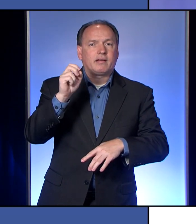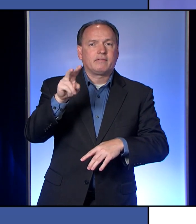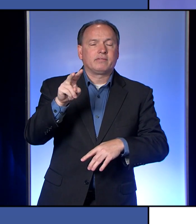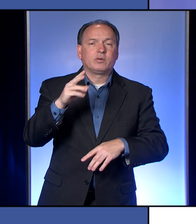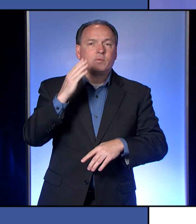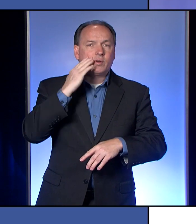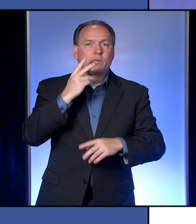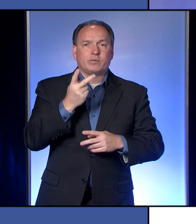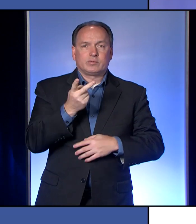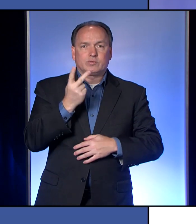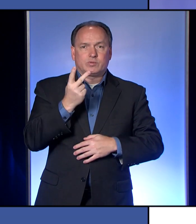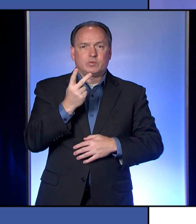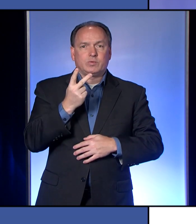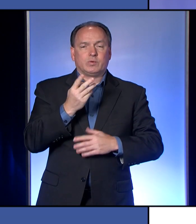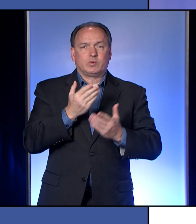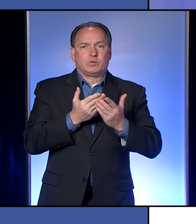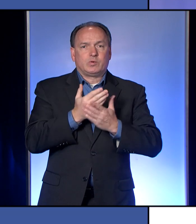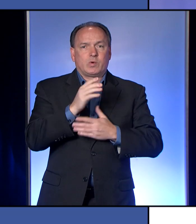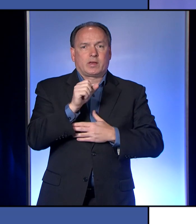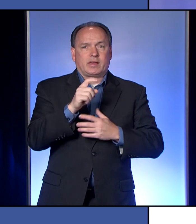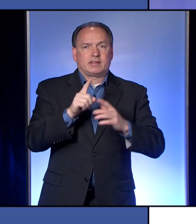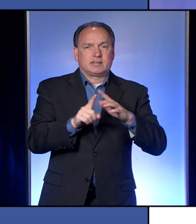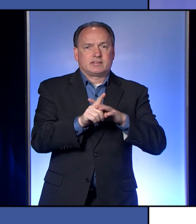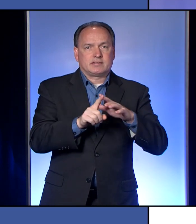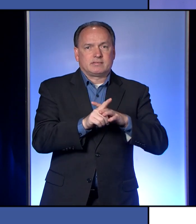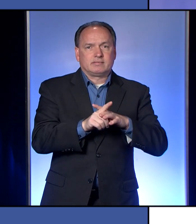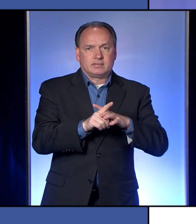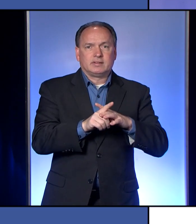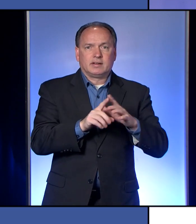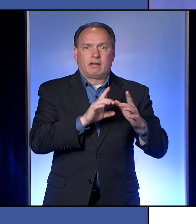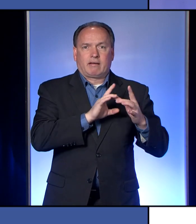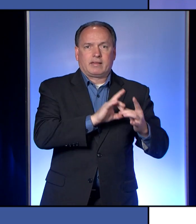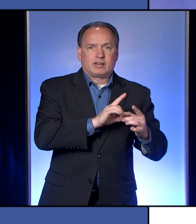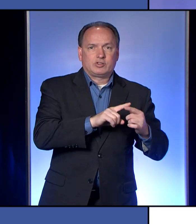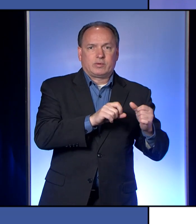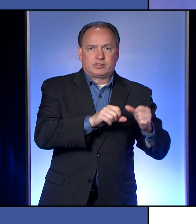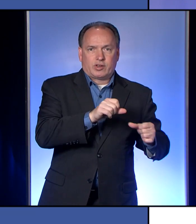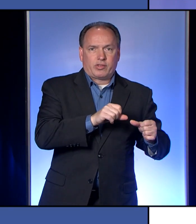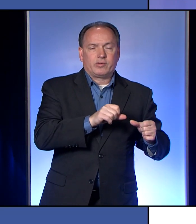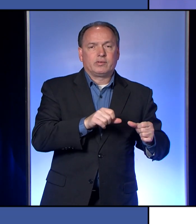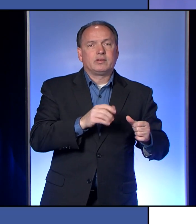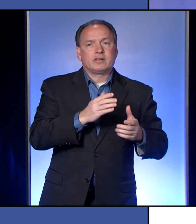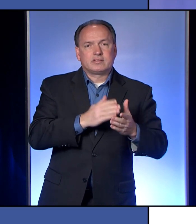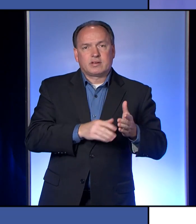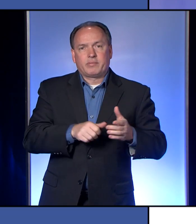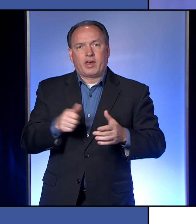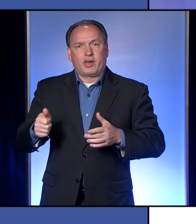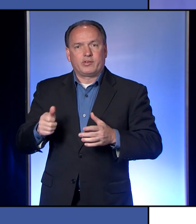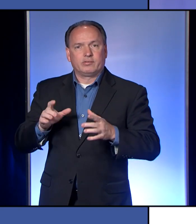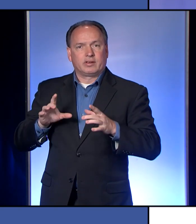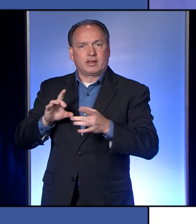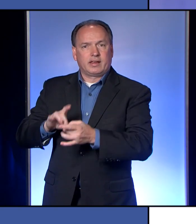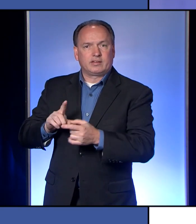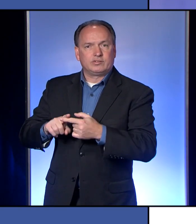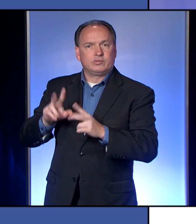are connected to each other, and it is believed that some of the others were connected to Mother's Day